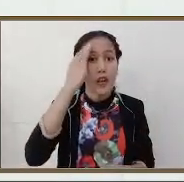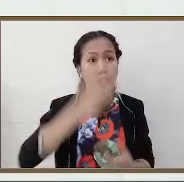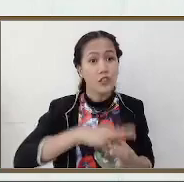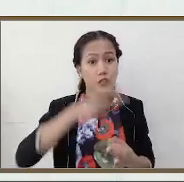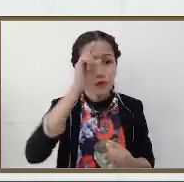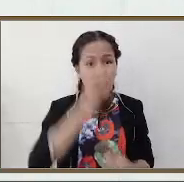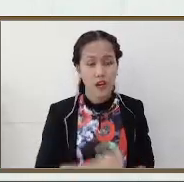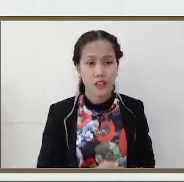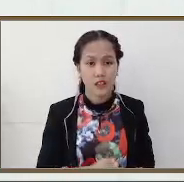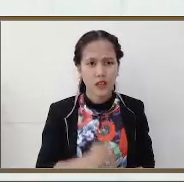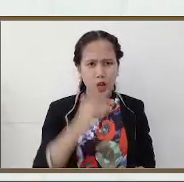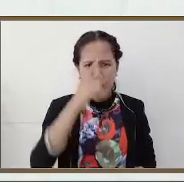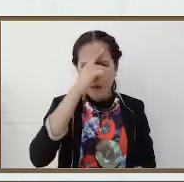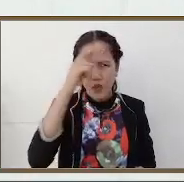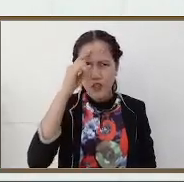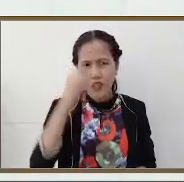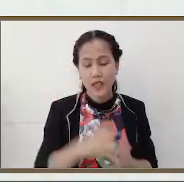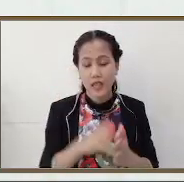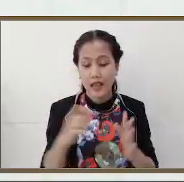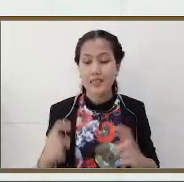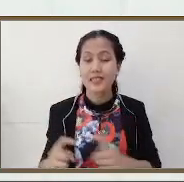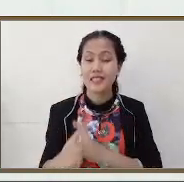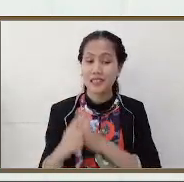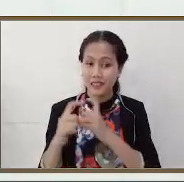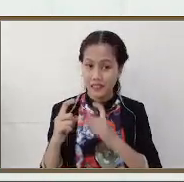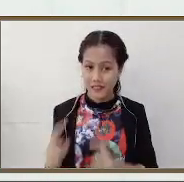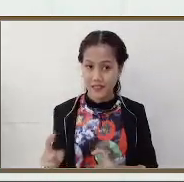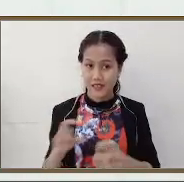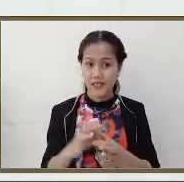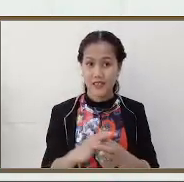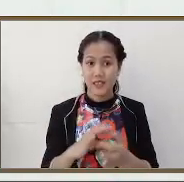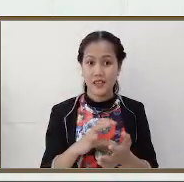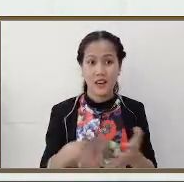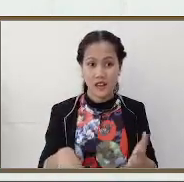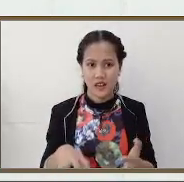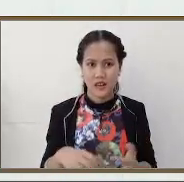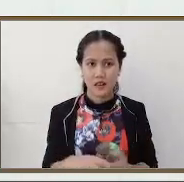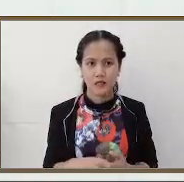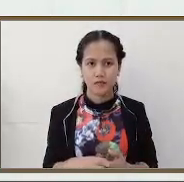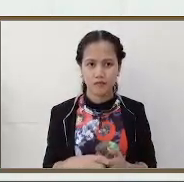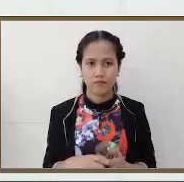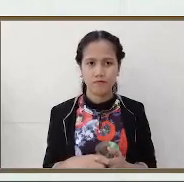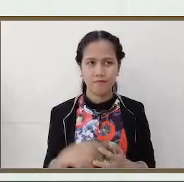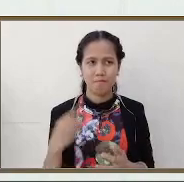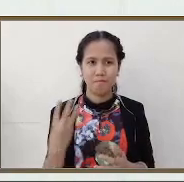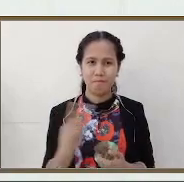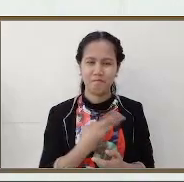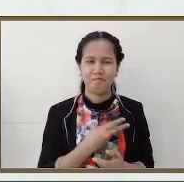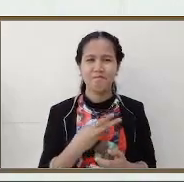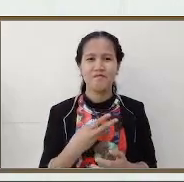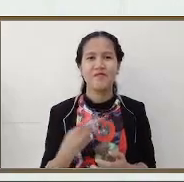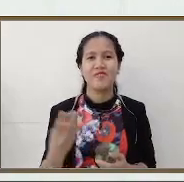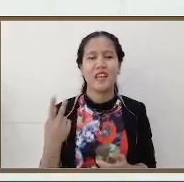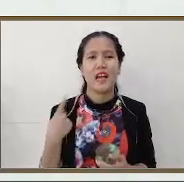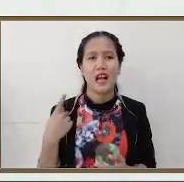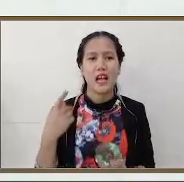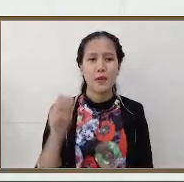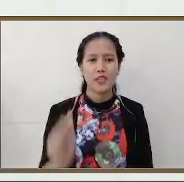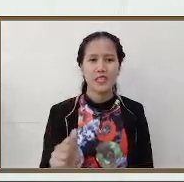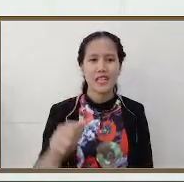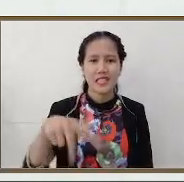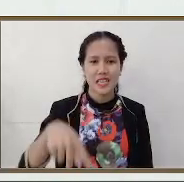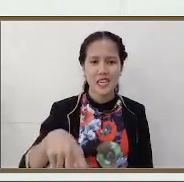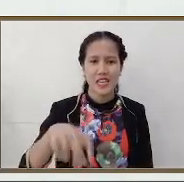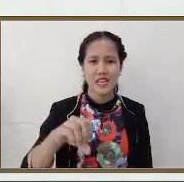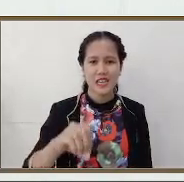of rejection, we are committing apostasy. Alam niyo po ba kung anong apostasy? Let me